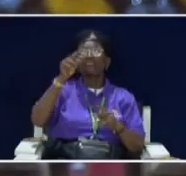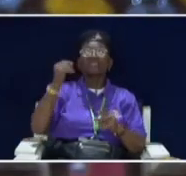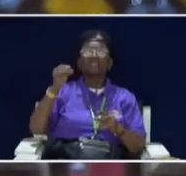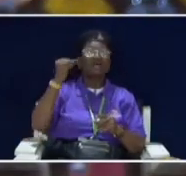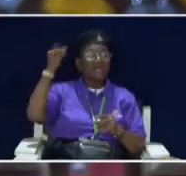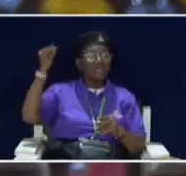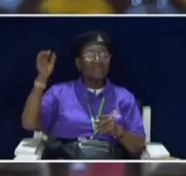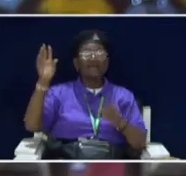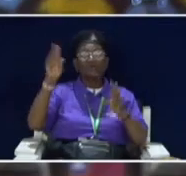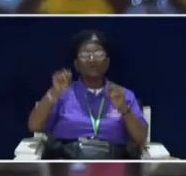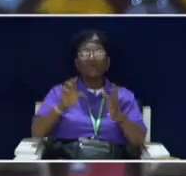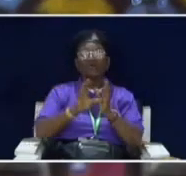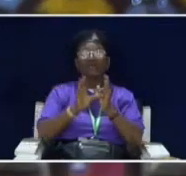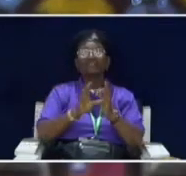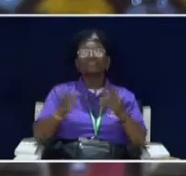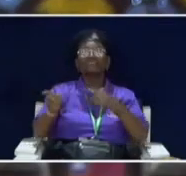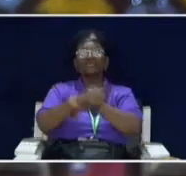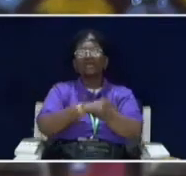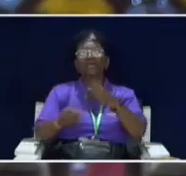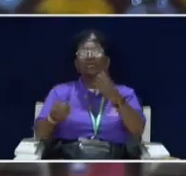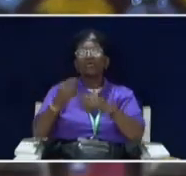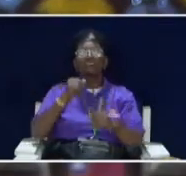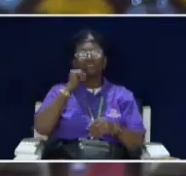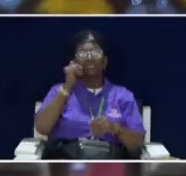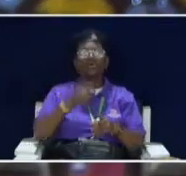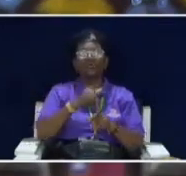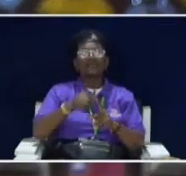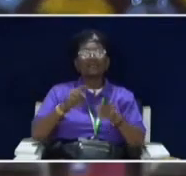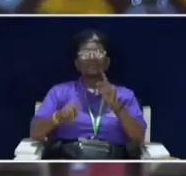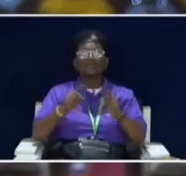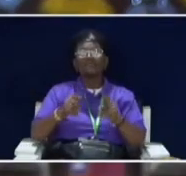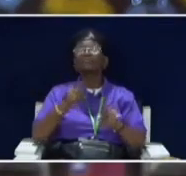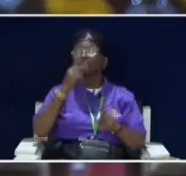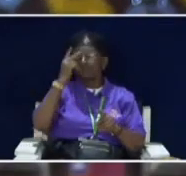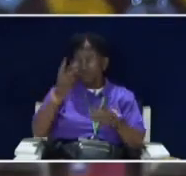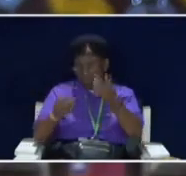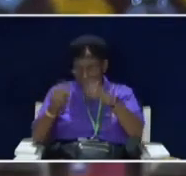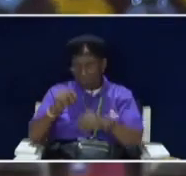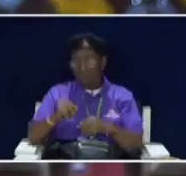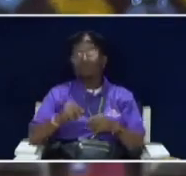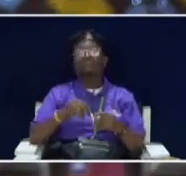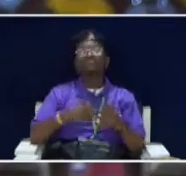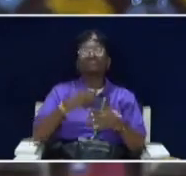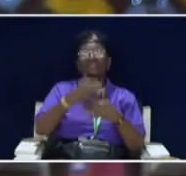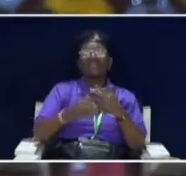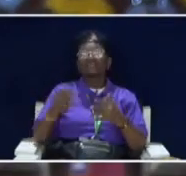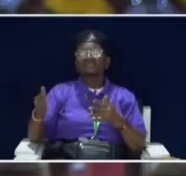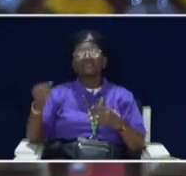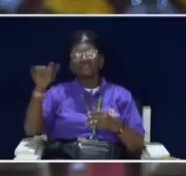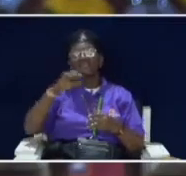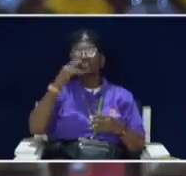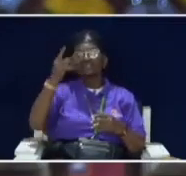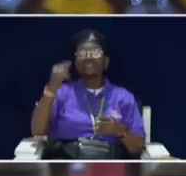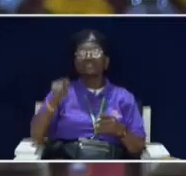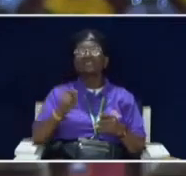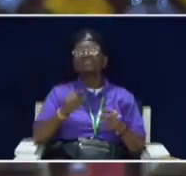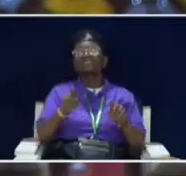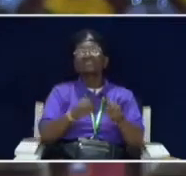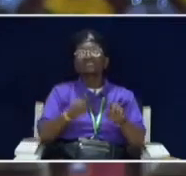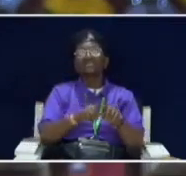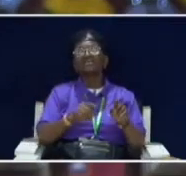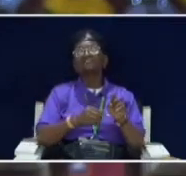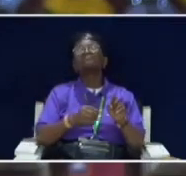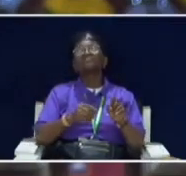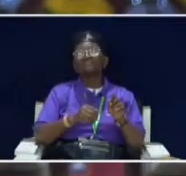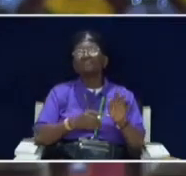tomorrow. When the people would come the next day, they would see the same sign. Now tomorrow has now become today. So they would have to come